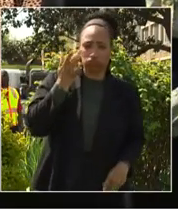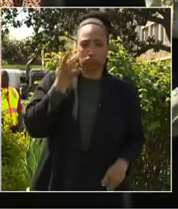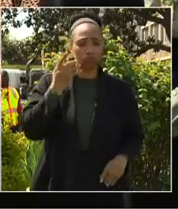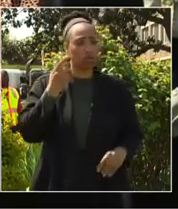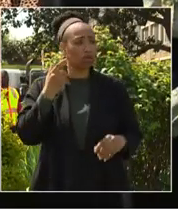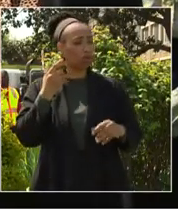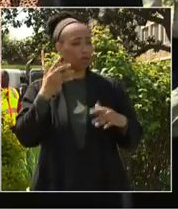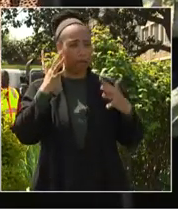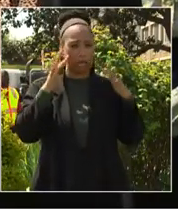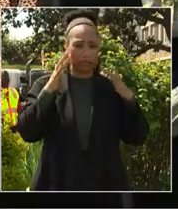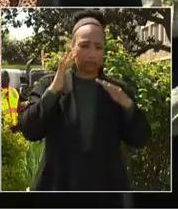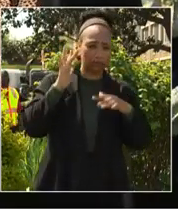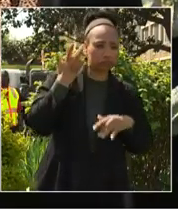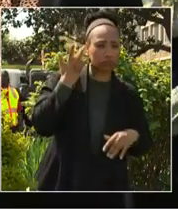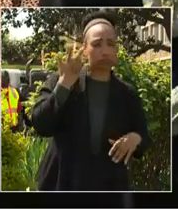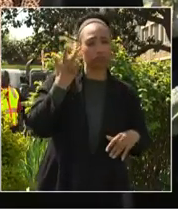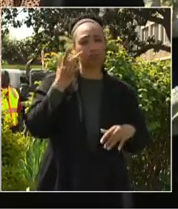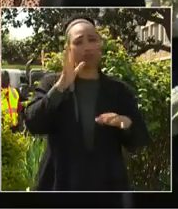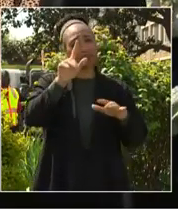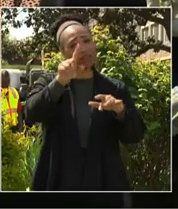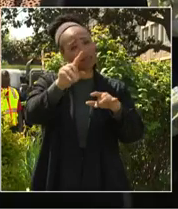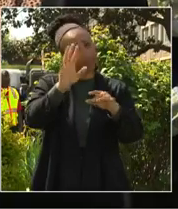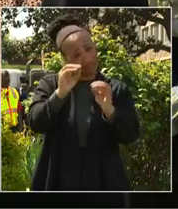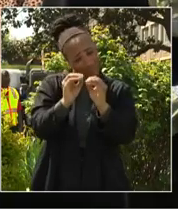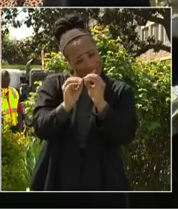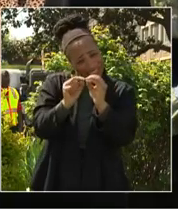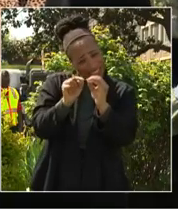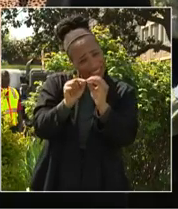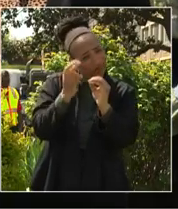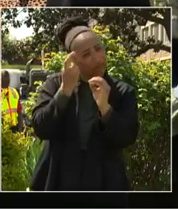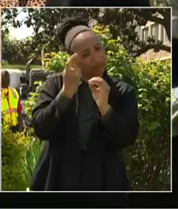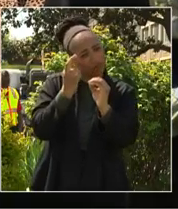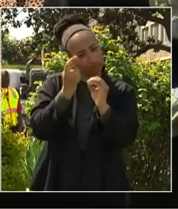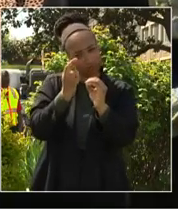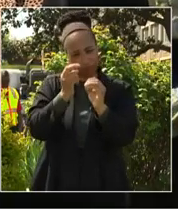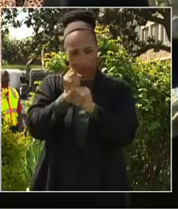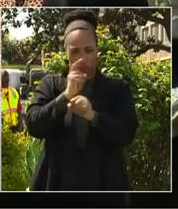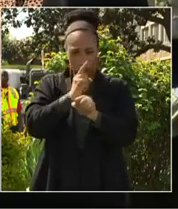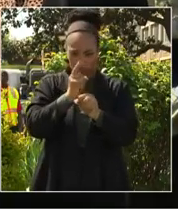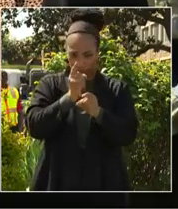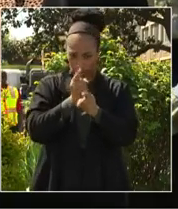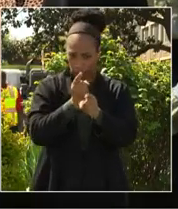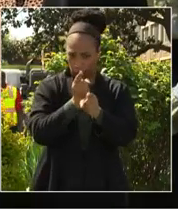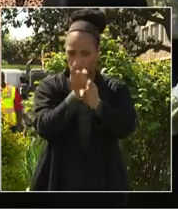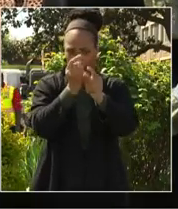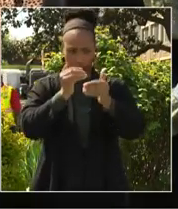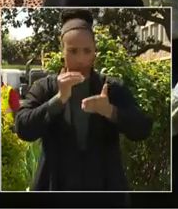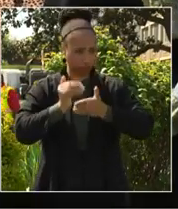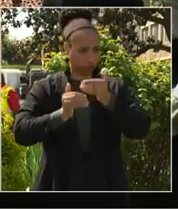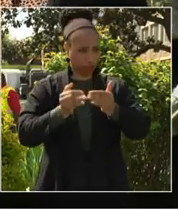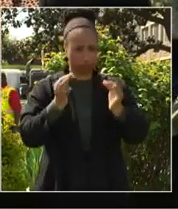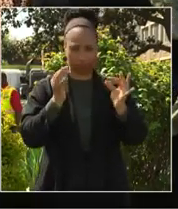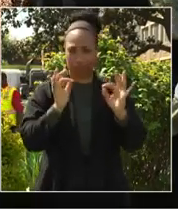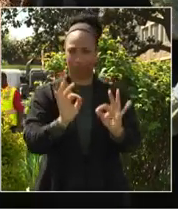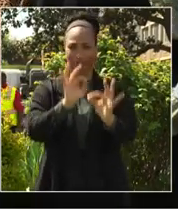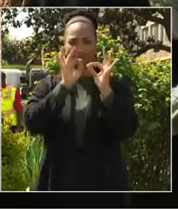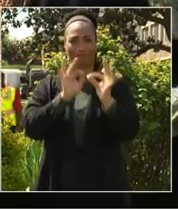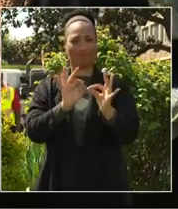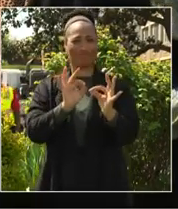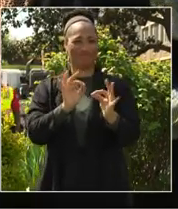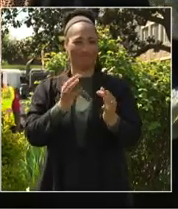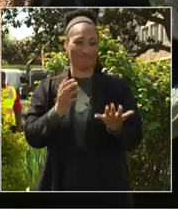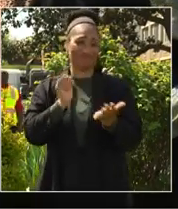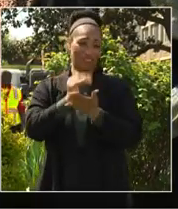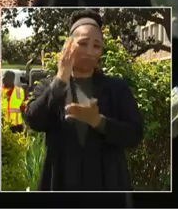value. That's why we are committed to coordinating our efforts with DDOT, Washington Gas, DC Water,